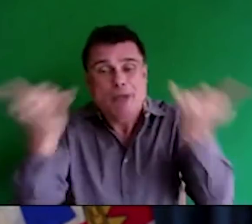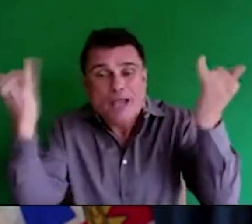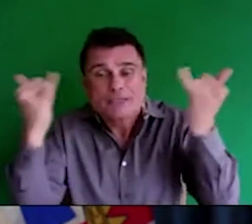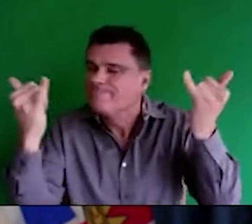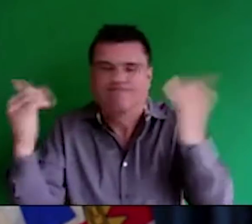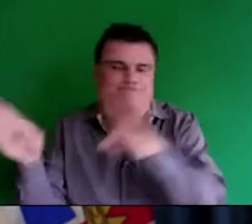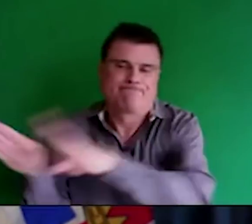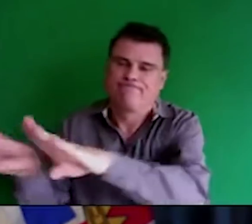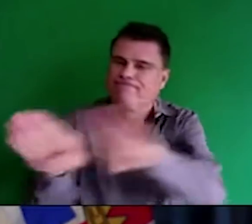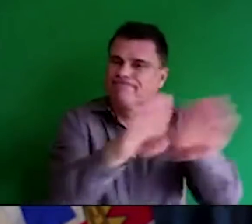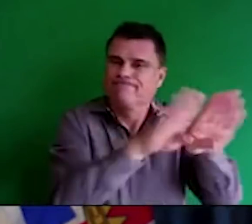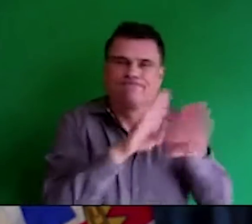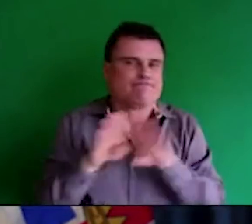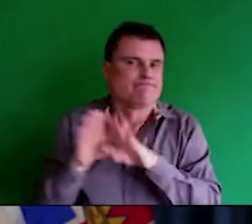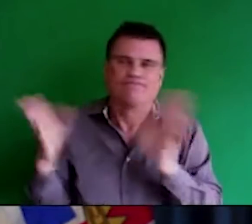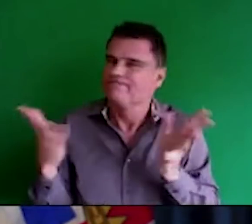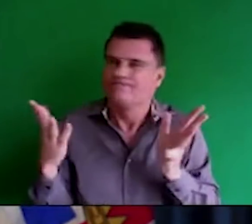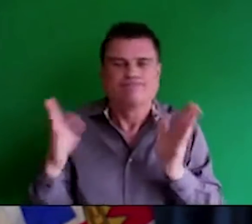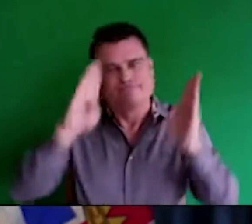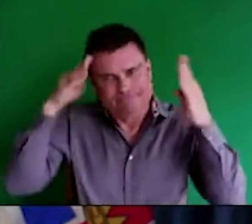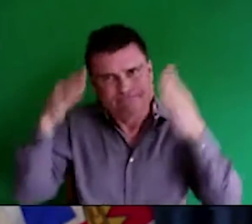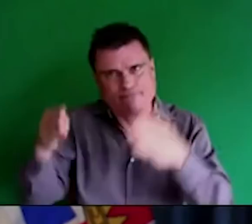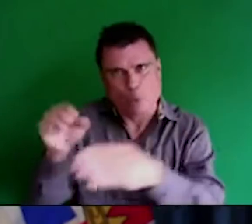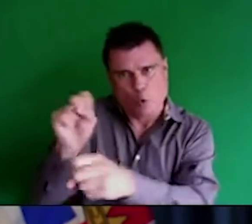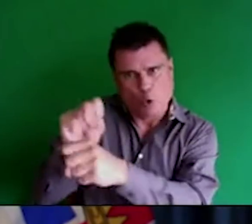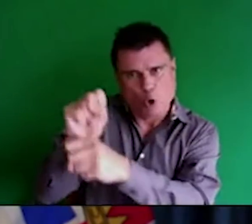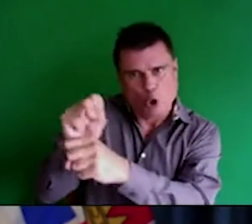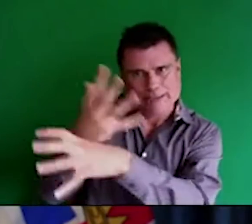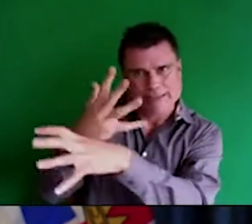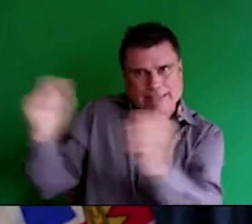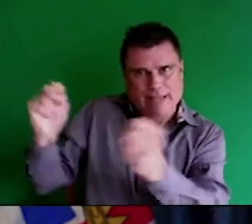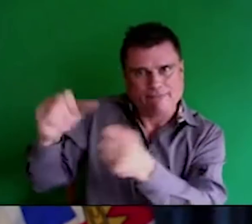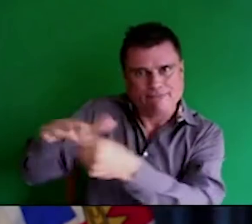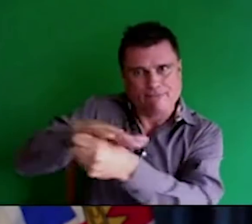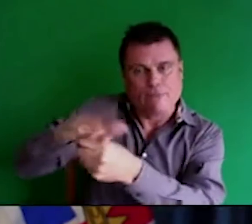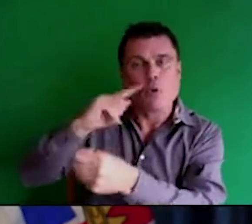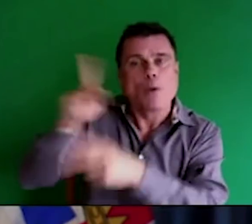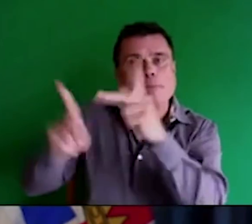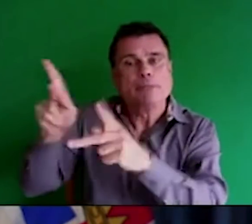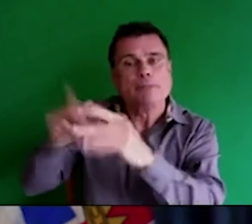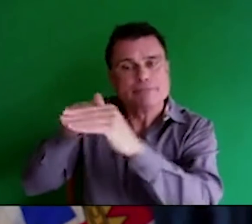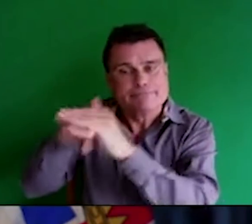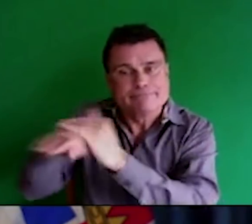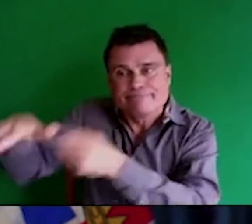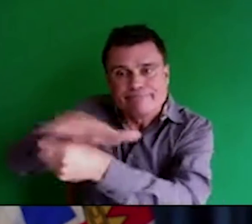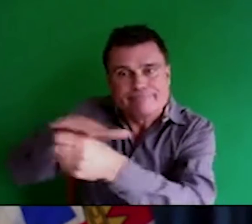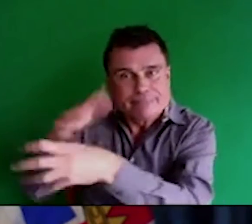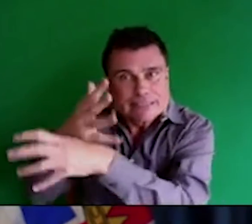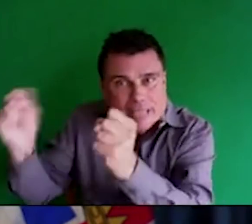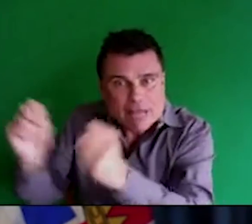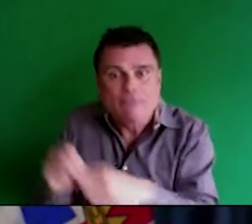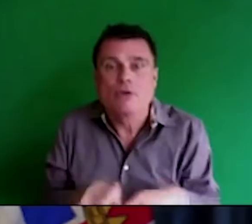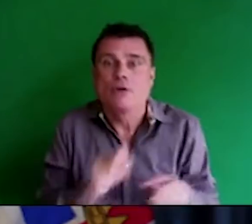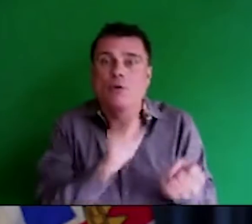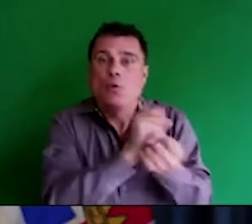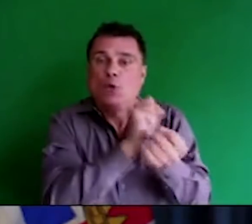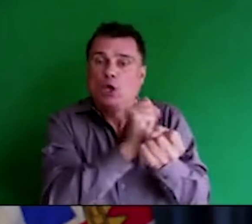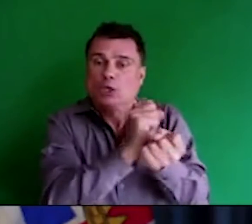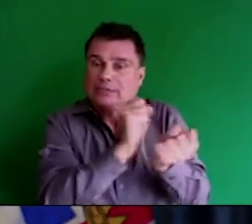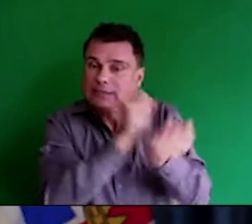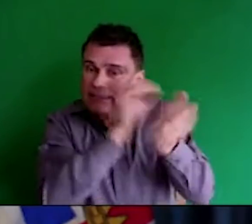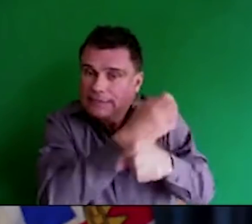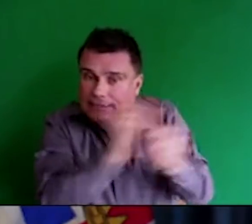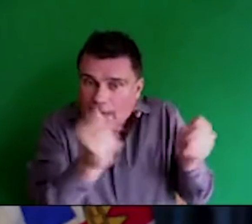not just on employee safety, but patron safety as well. And we need to create ways to ensure that we are reducing